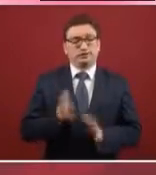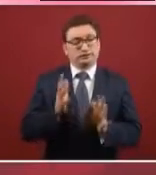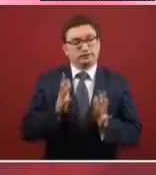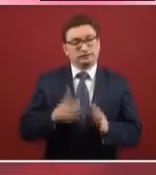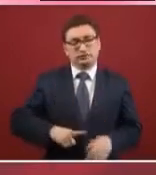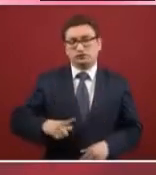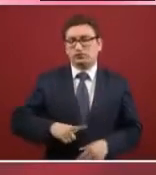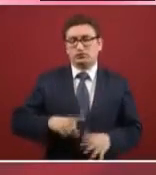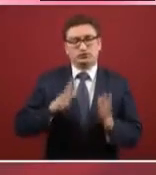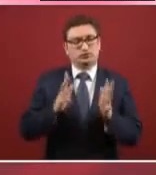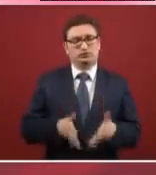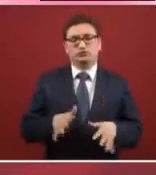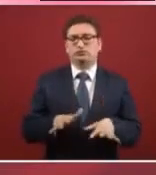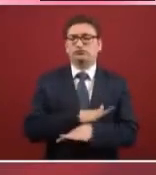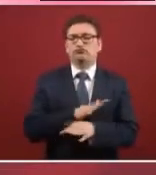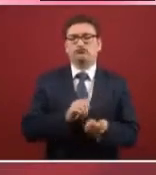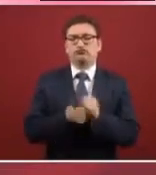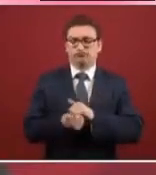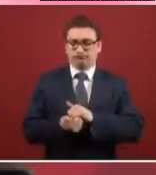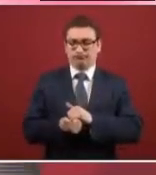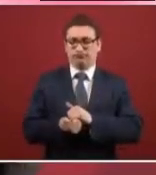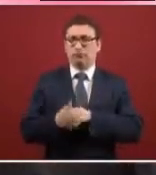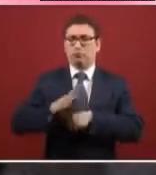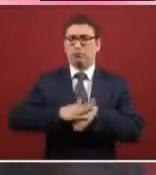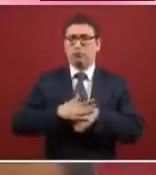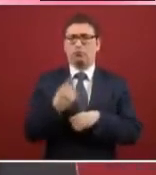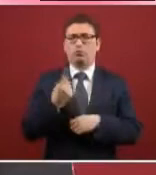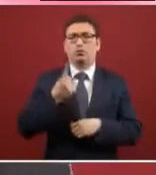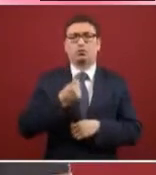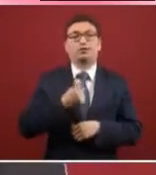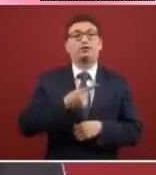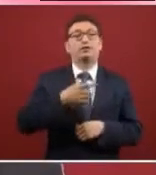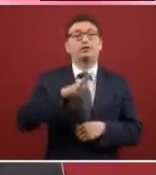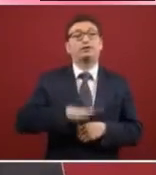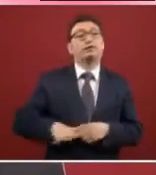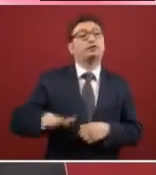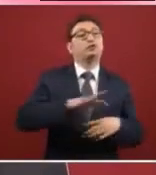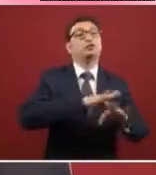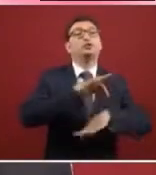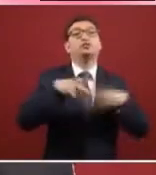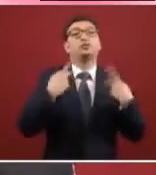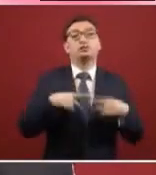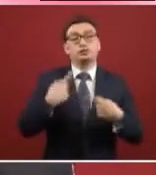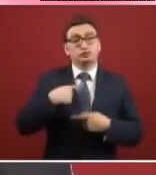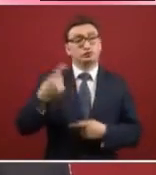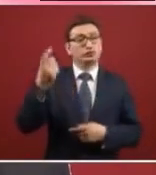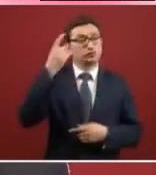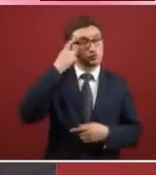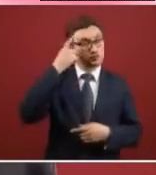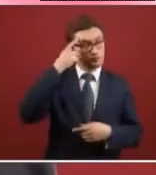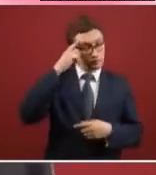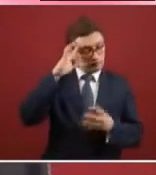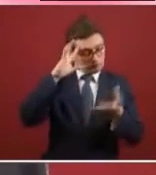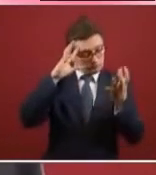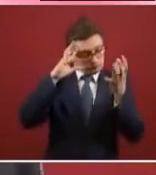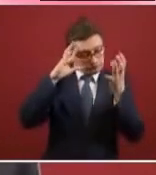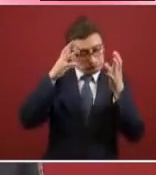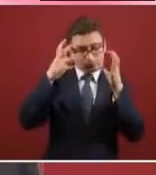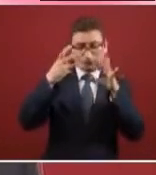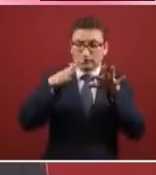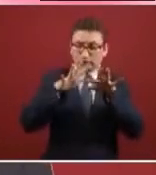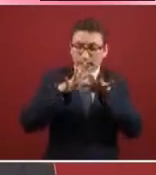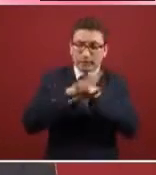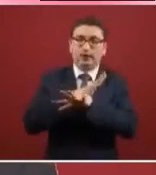this has changed. Porque ya cambió la mentalidad del Because pueblo. Because the mentality of the people has changed. Y eso es lo más difícil de